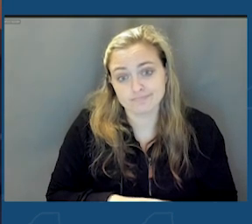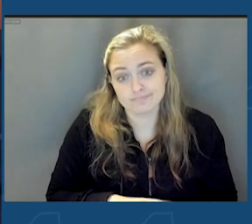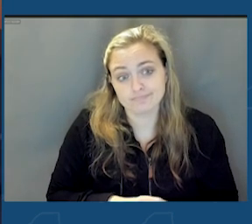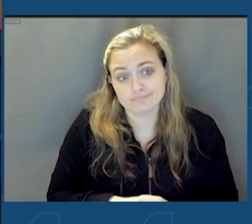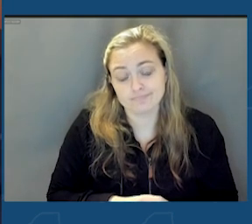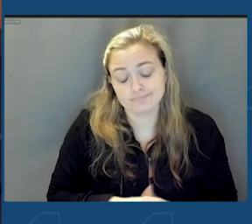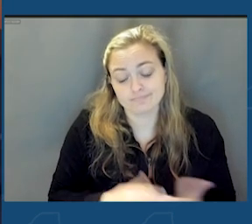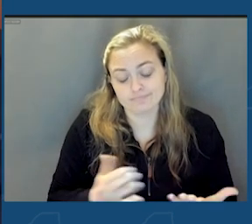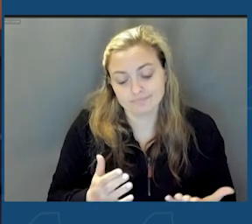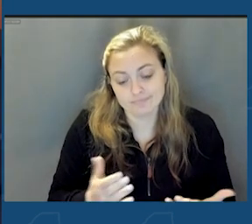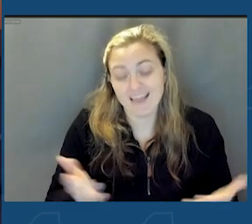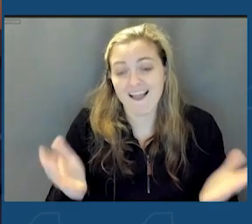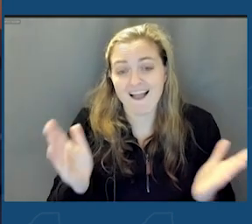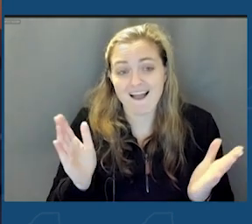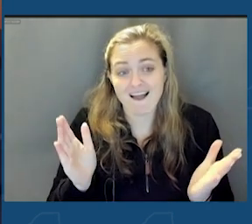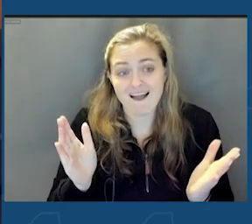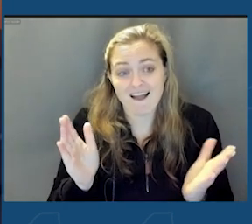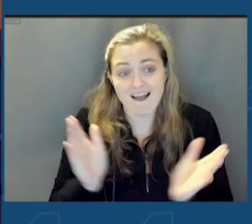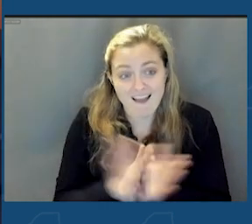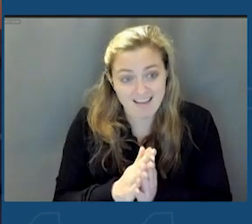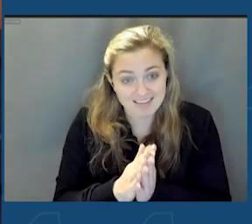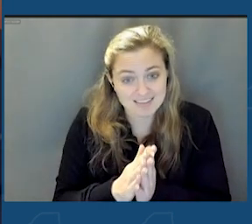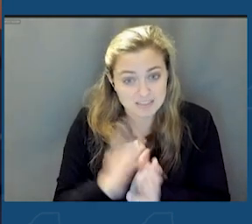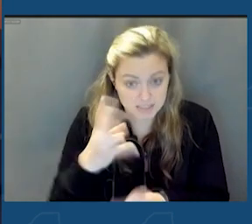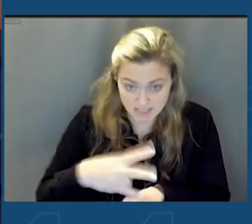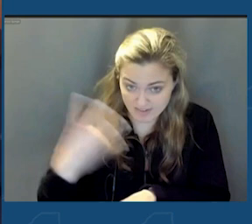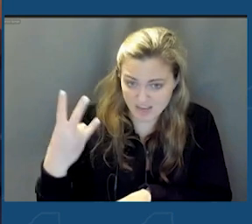I asked 6 times, Nina? 7?